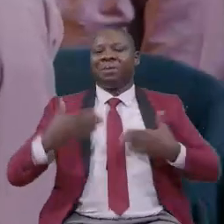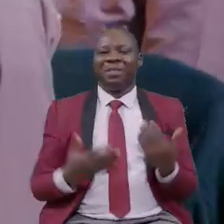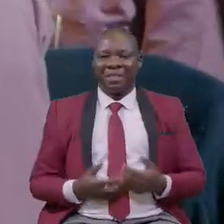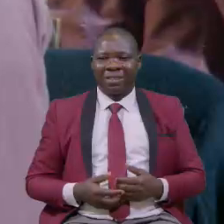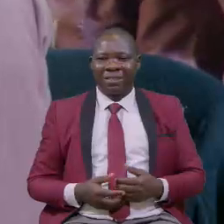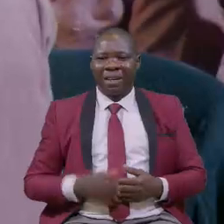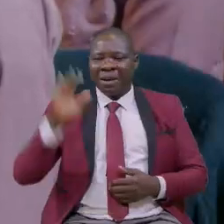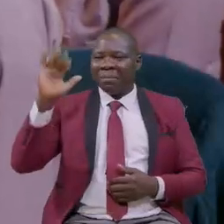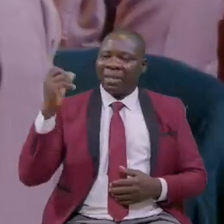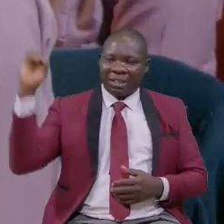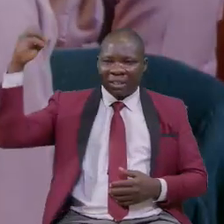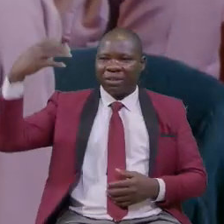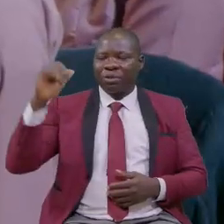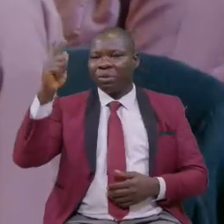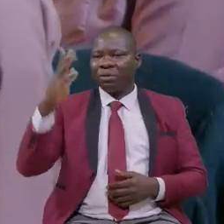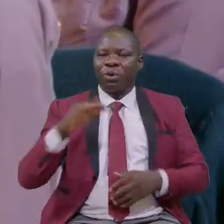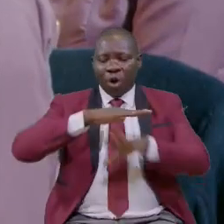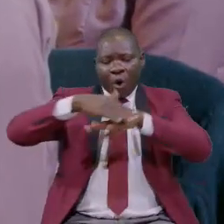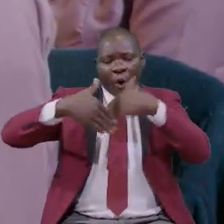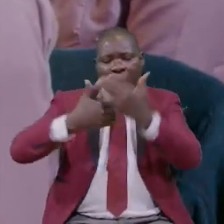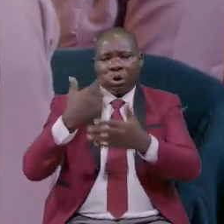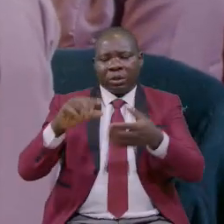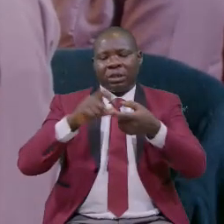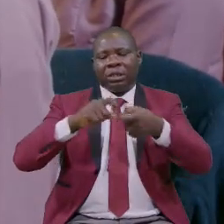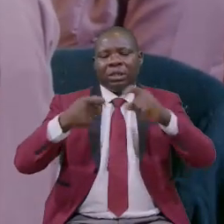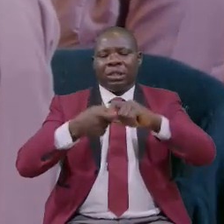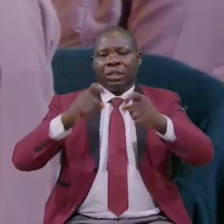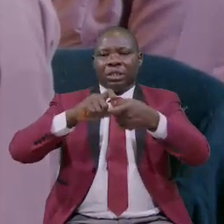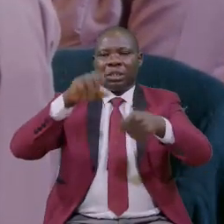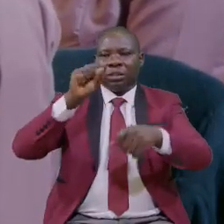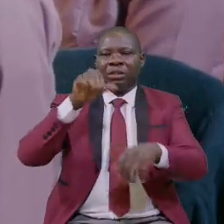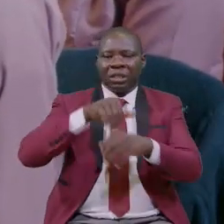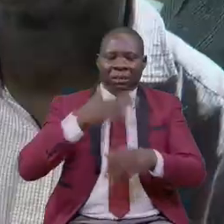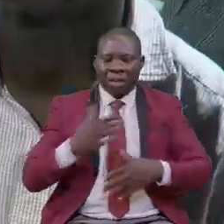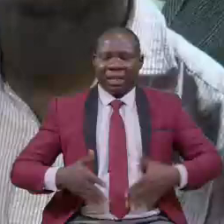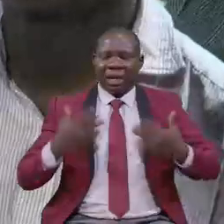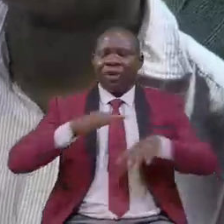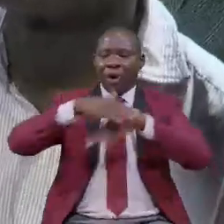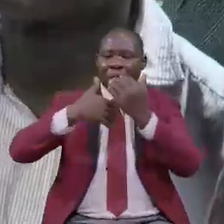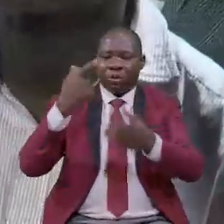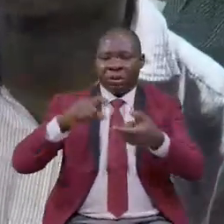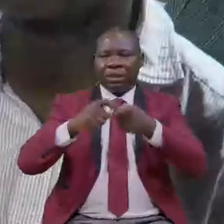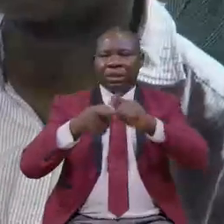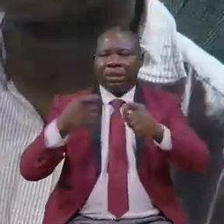By the grace of God, all the chains in my life, all the chains are gone.